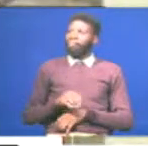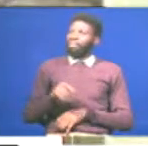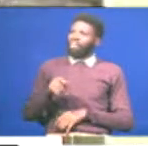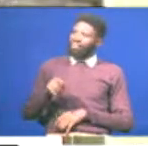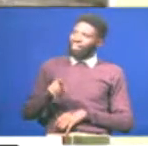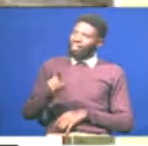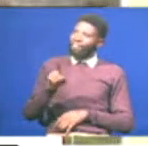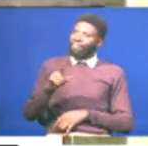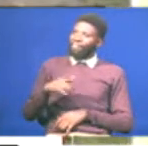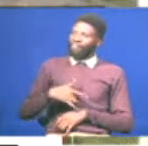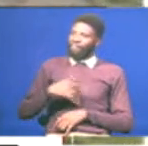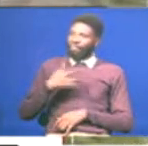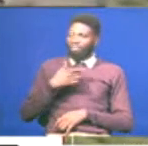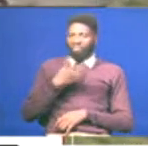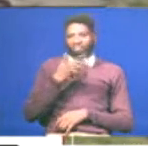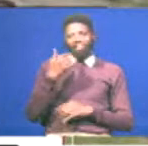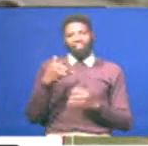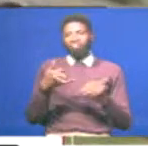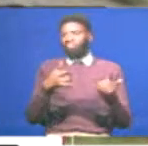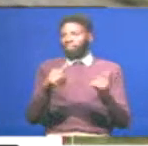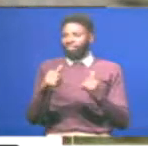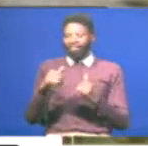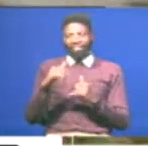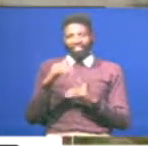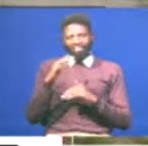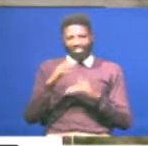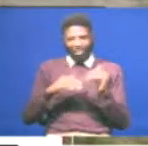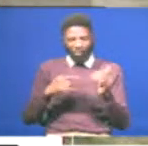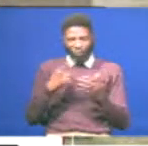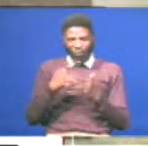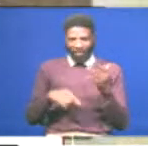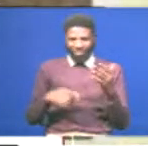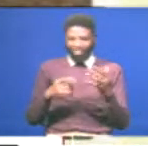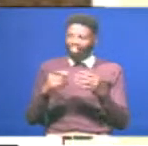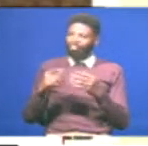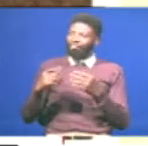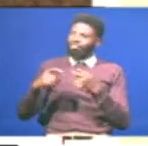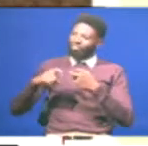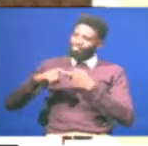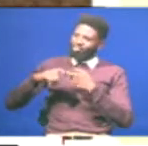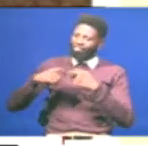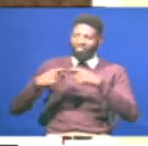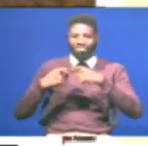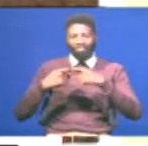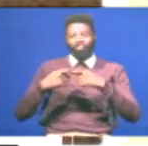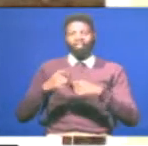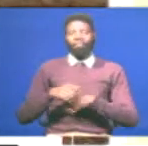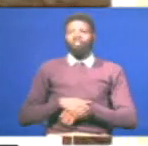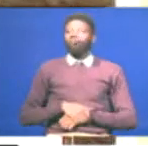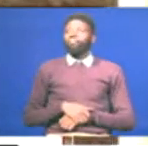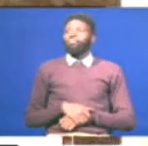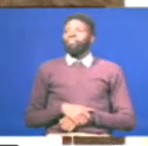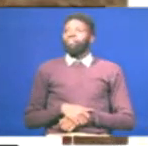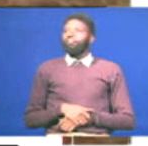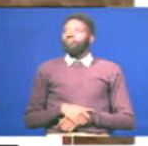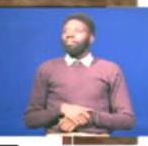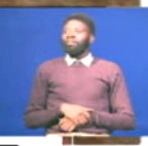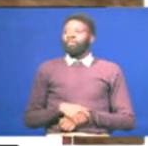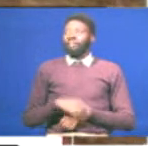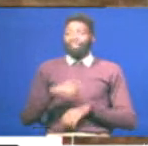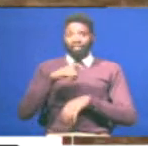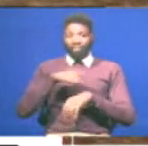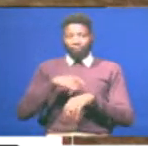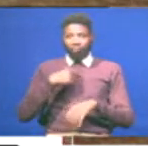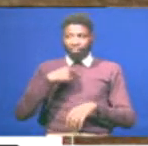more exciting to play than to do fidget with the with the wires. Yeah. Part of my going to